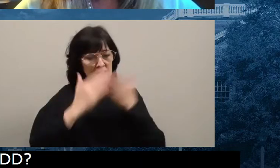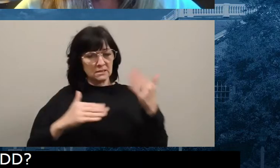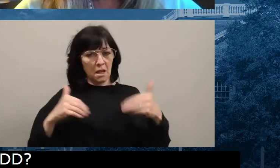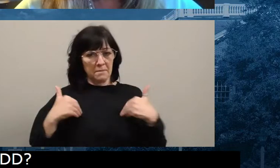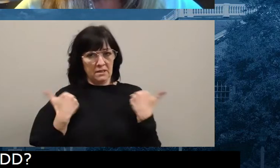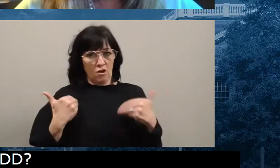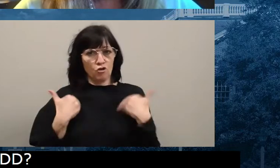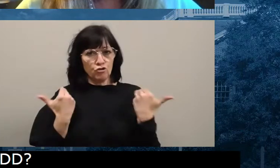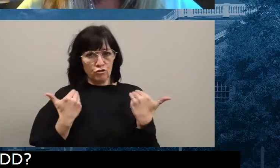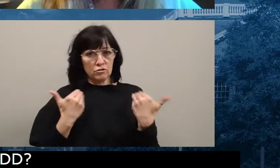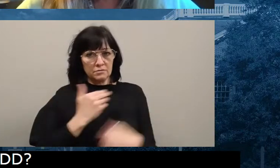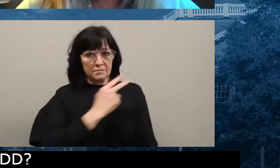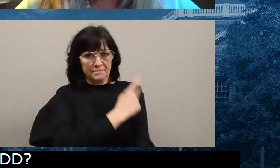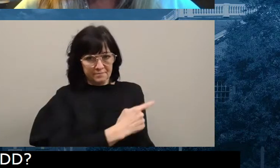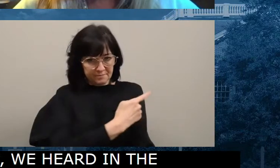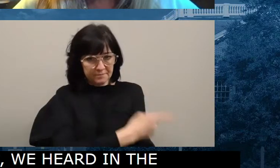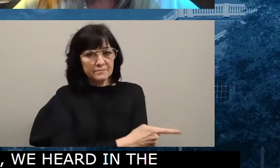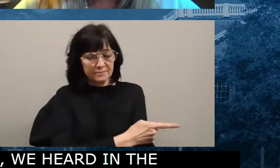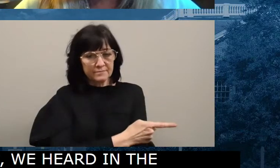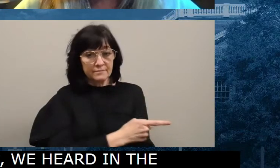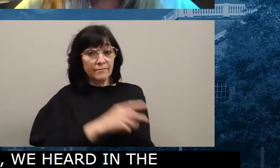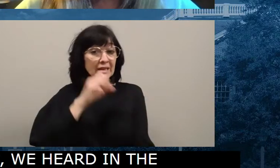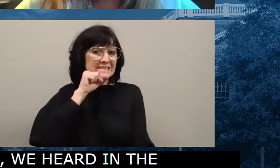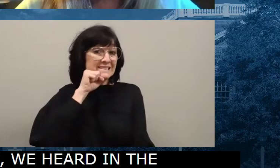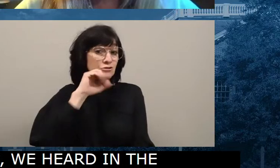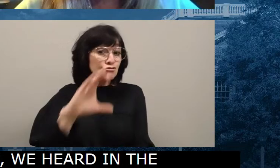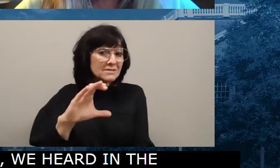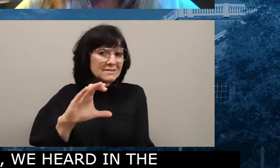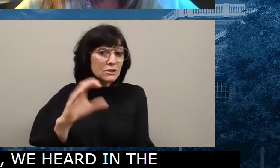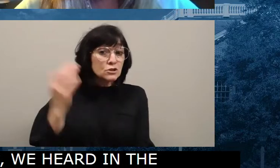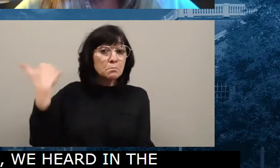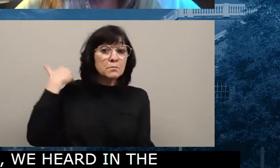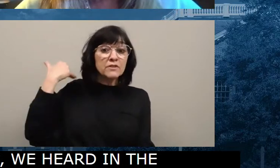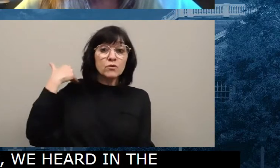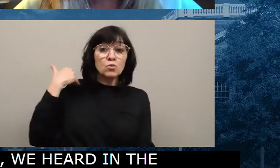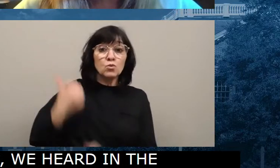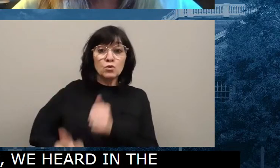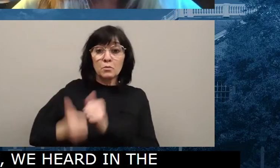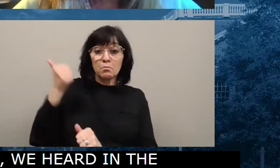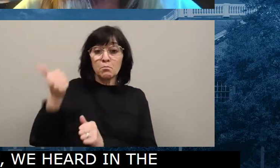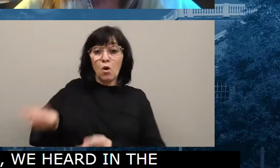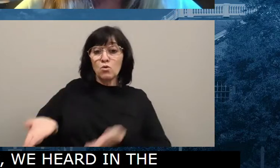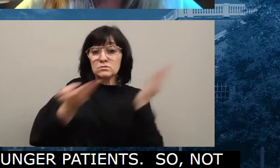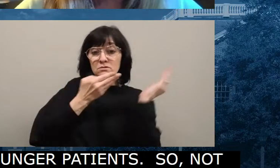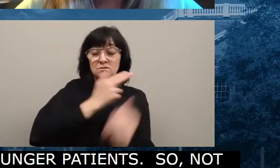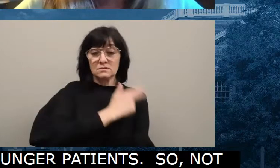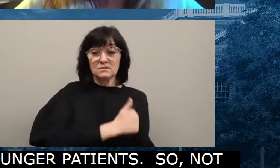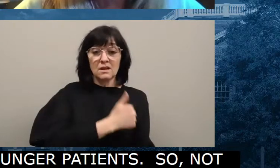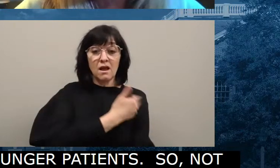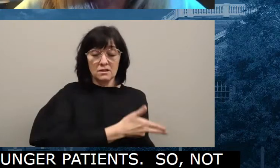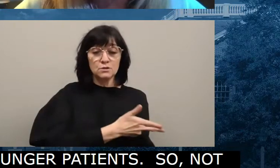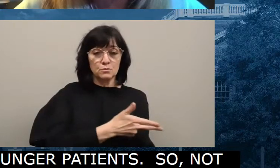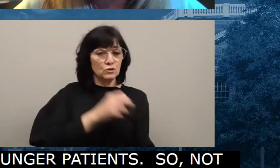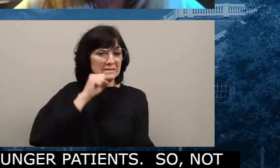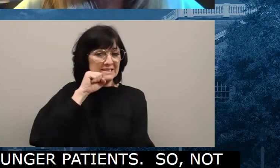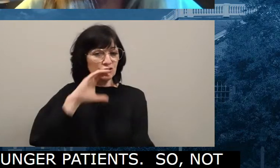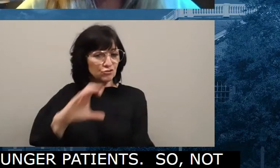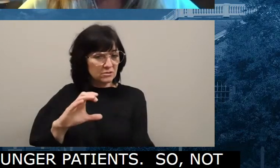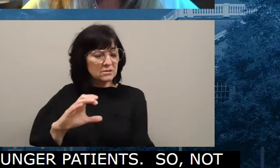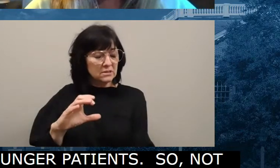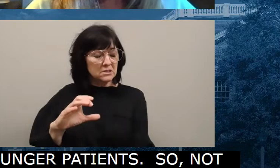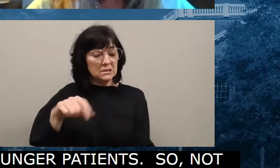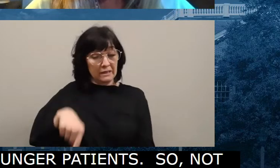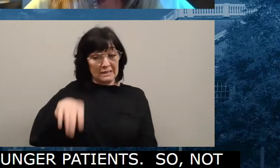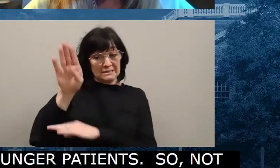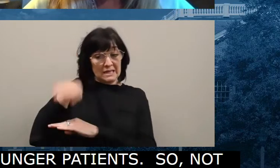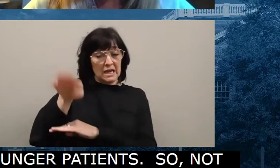as many of the senior citizens as before hospitalized, but we are looking forward to getting more information from them